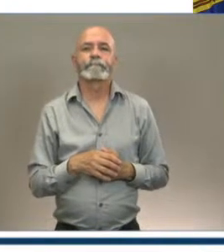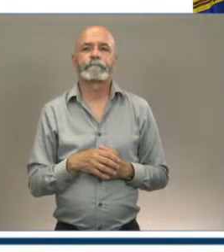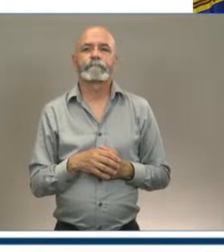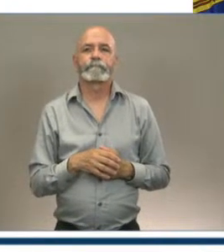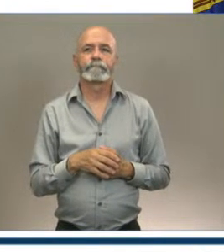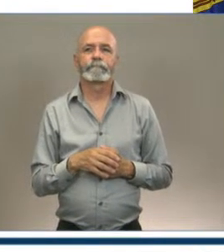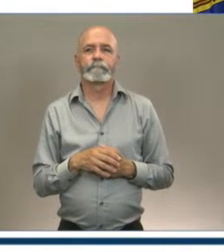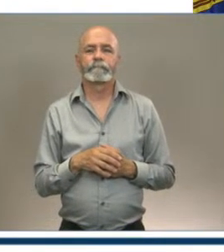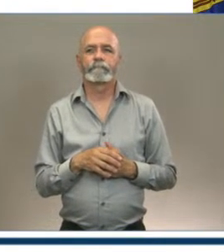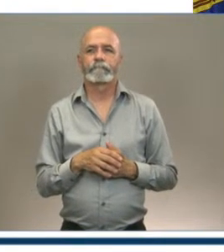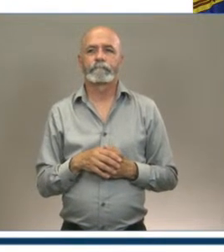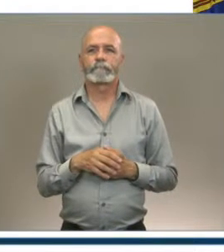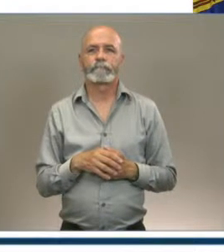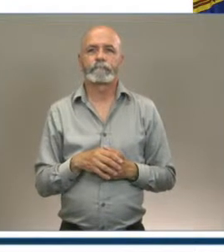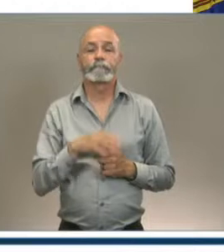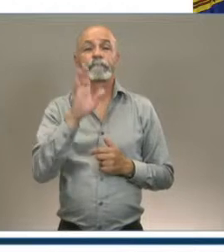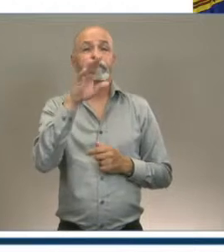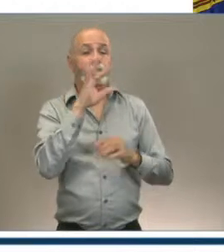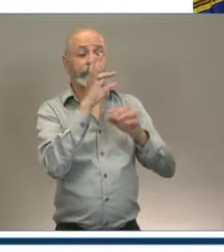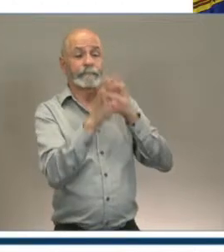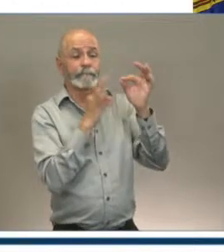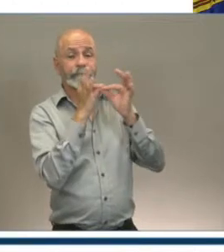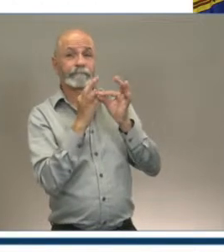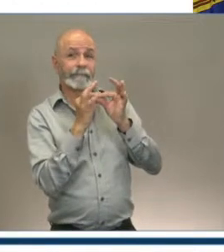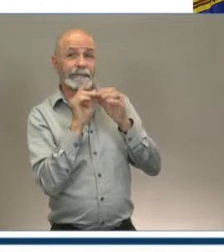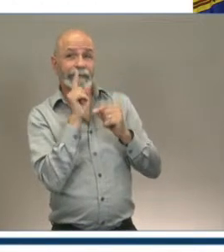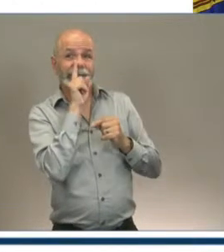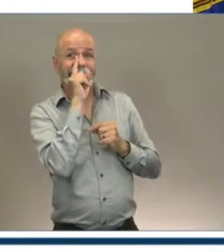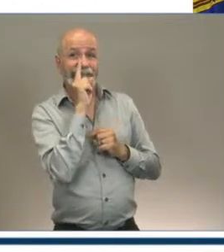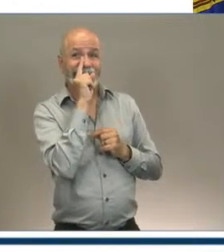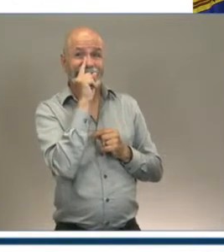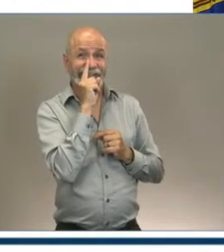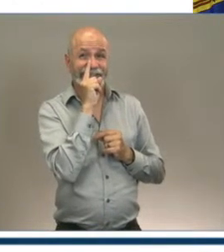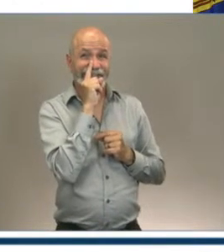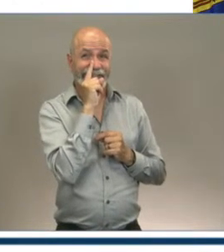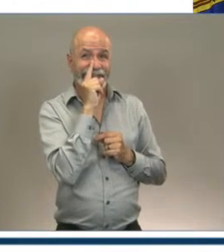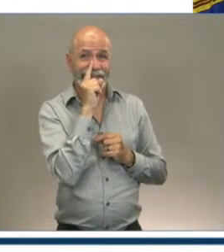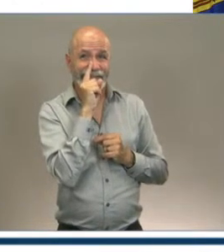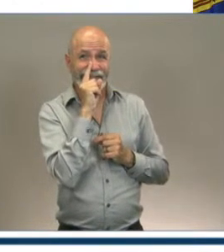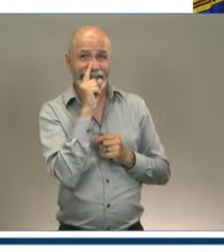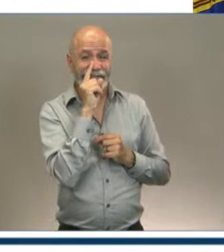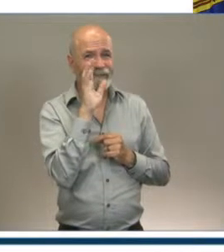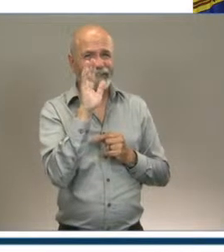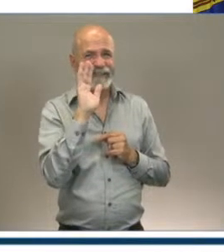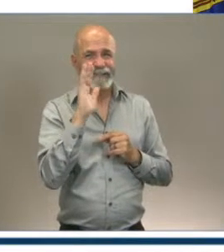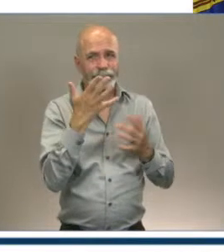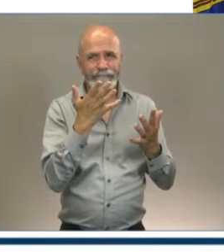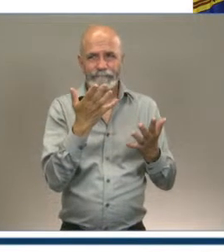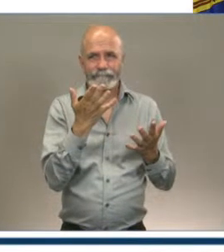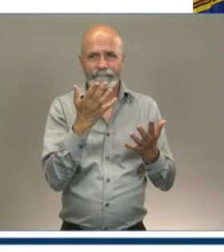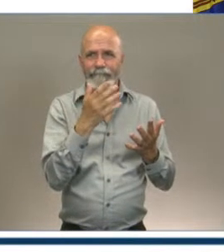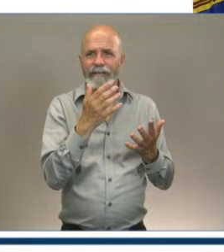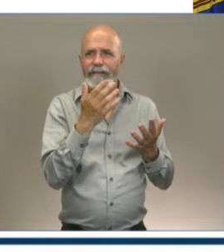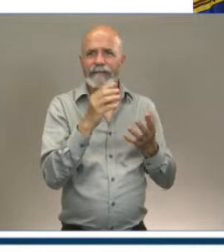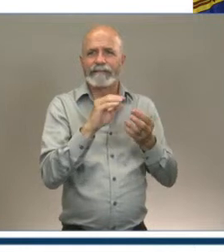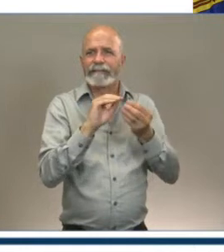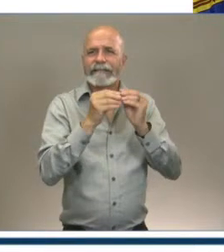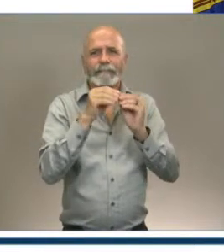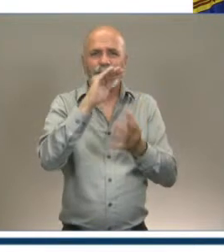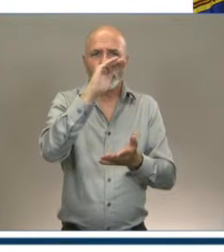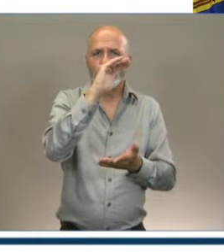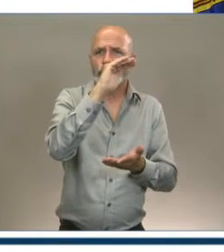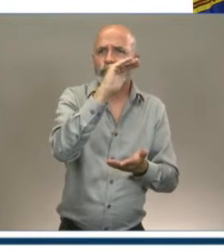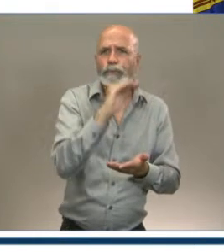the testing uptake in Sydney is below its capacity? Do you know what is